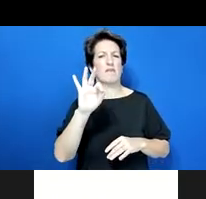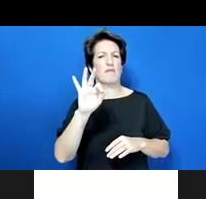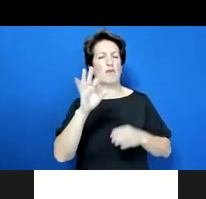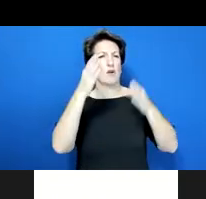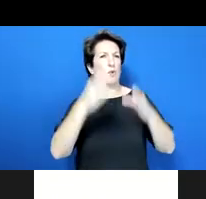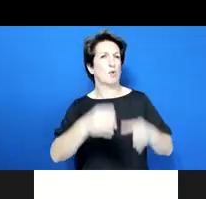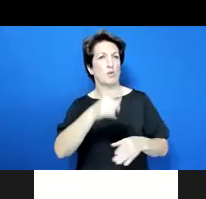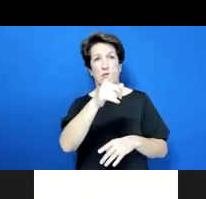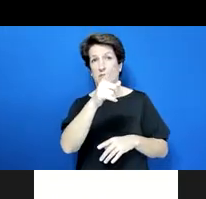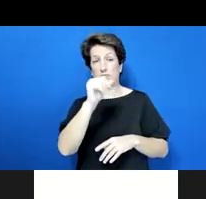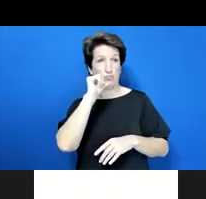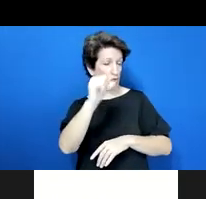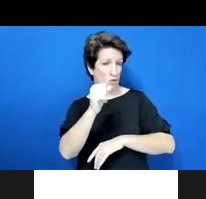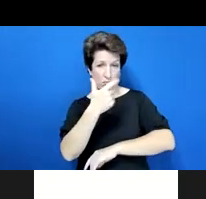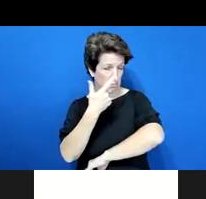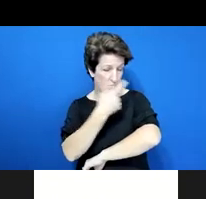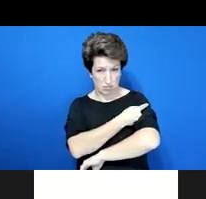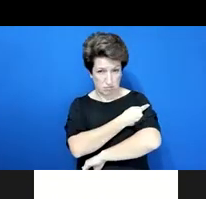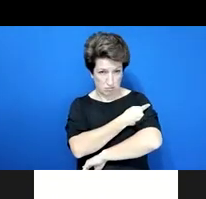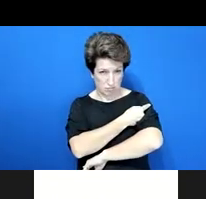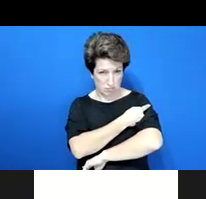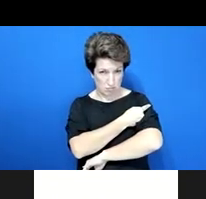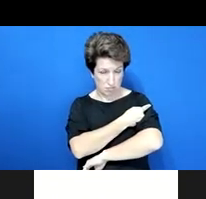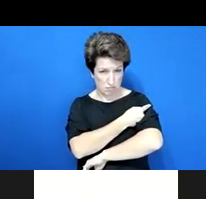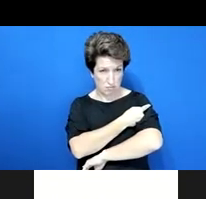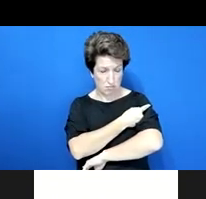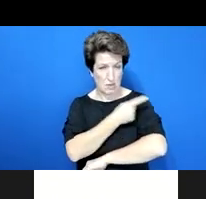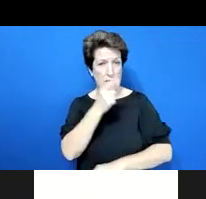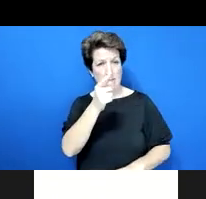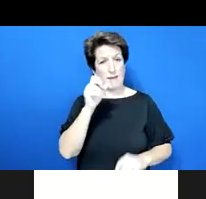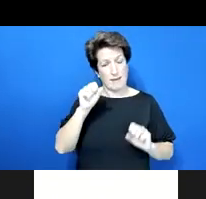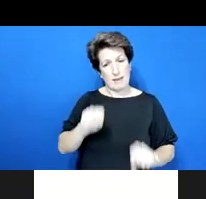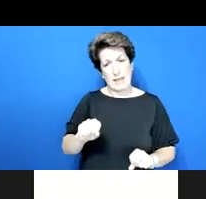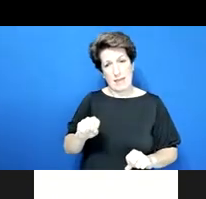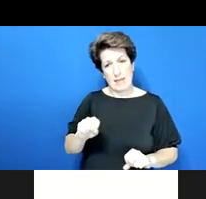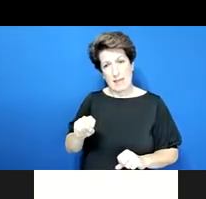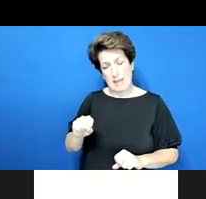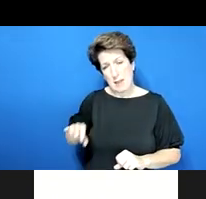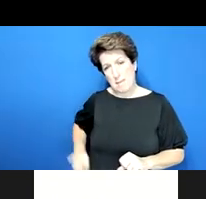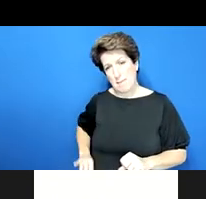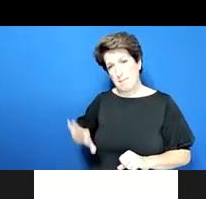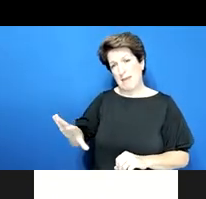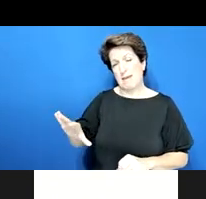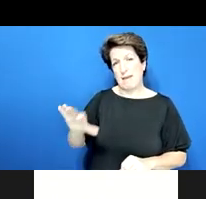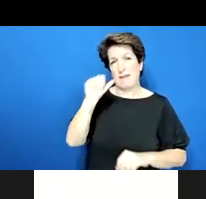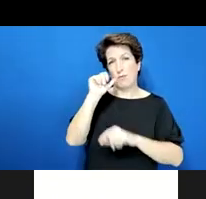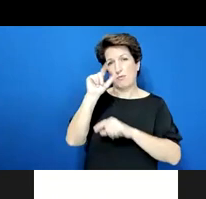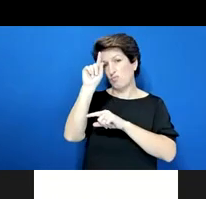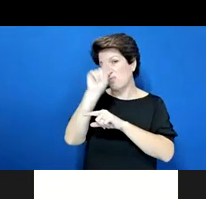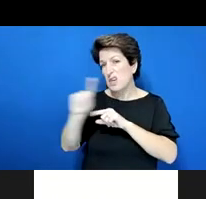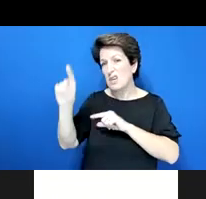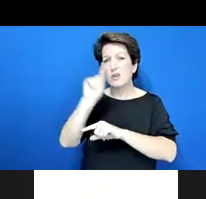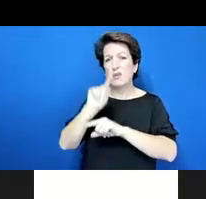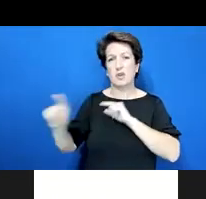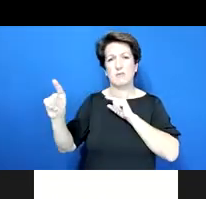a vaccine, they could pay from their own pocket every like weekly to check